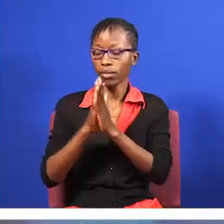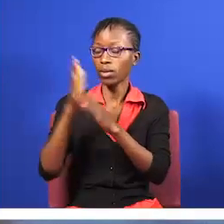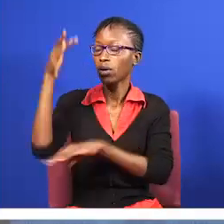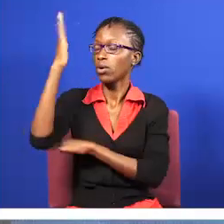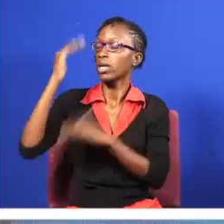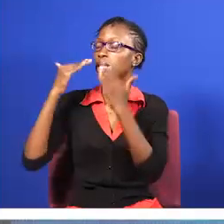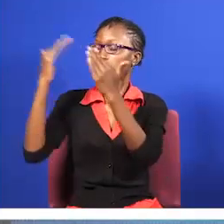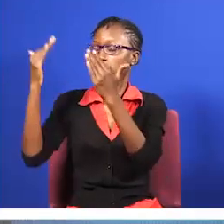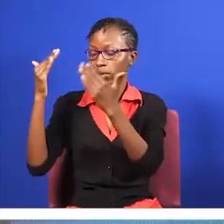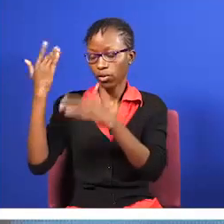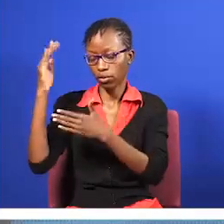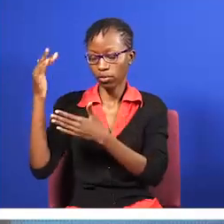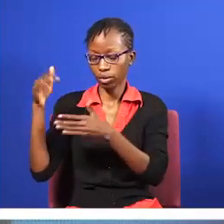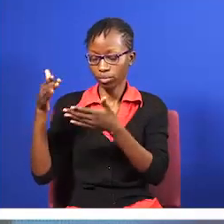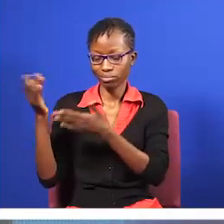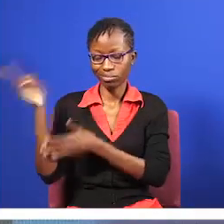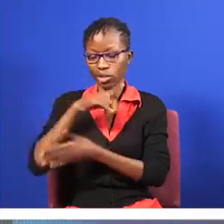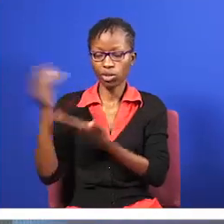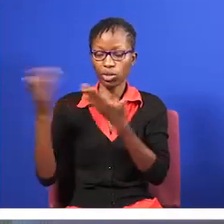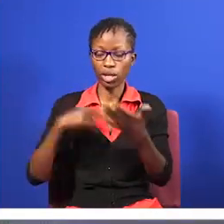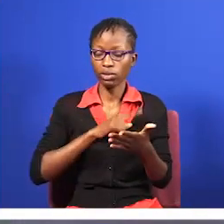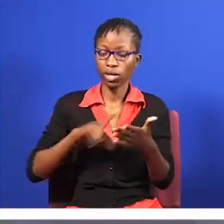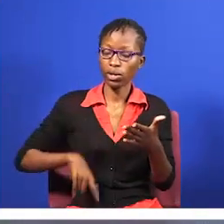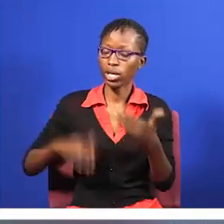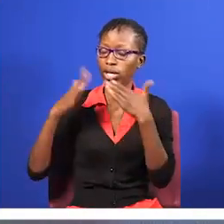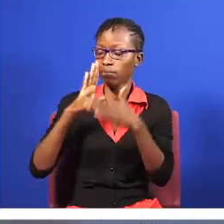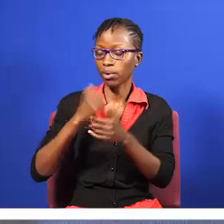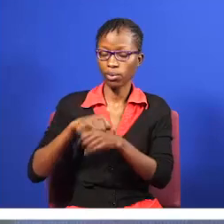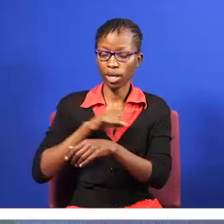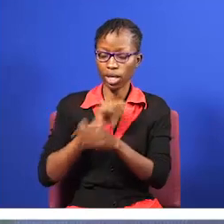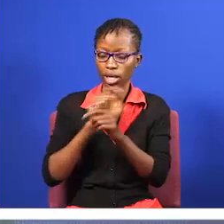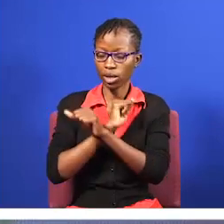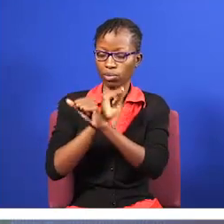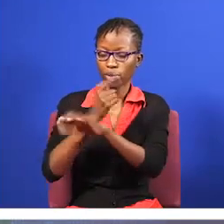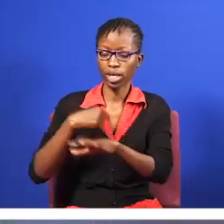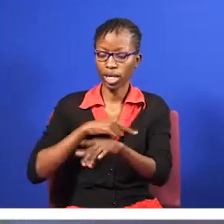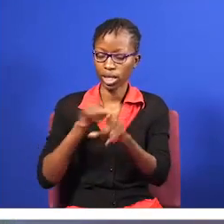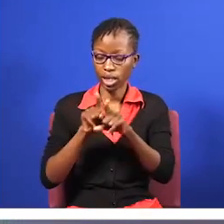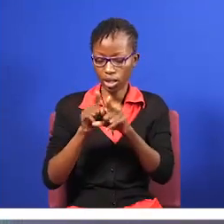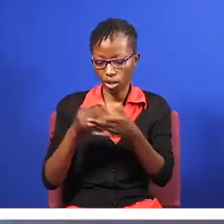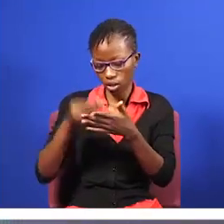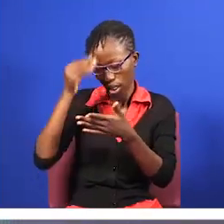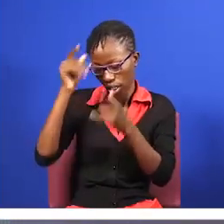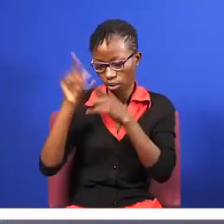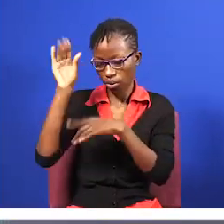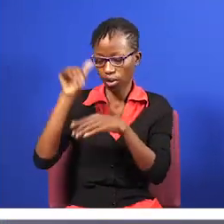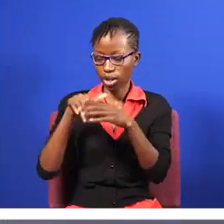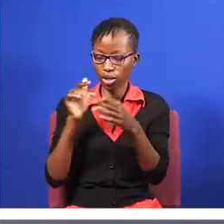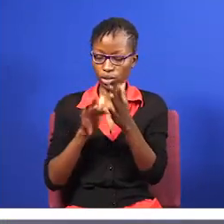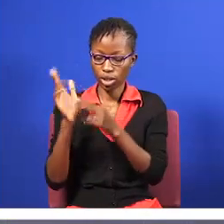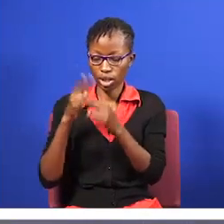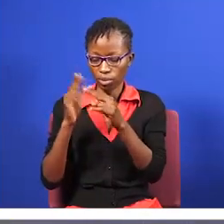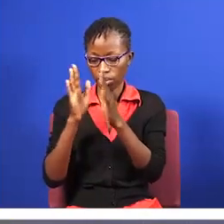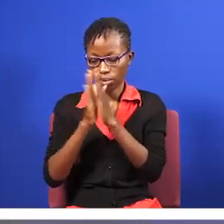God, we thank you for this day that you've given us. We thank you for being with us. I pray that you may protect us as we learn your word. In Jesus'